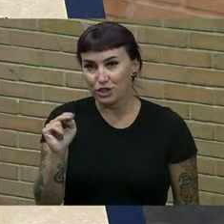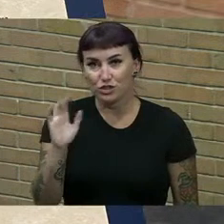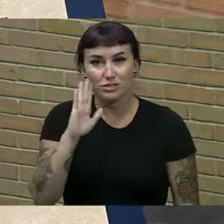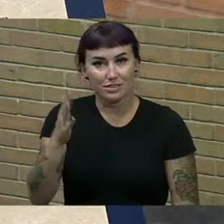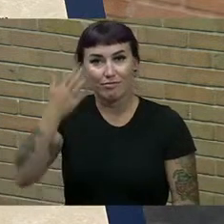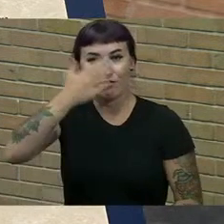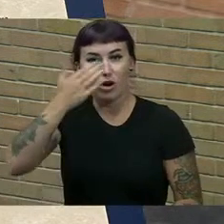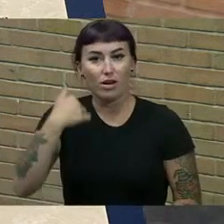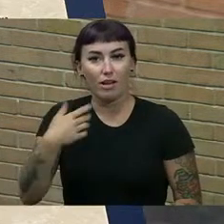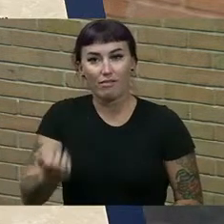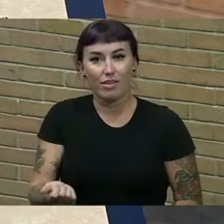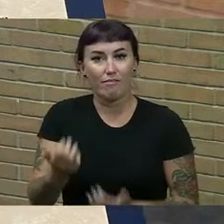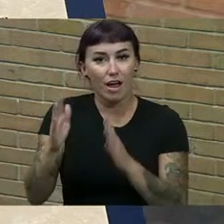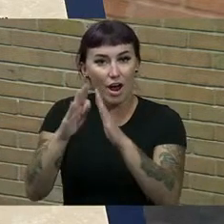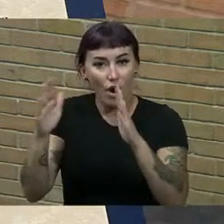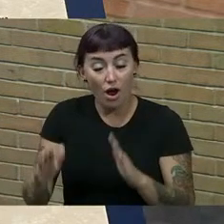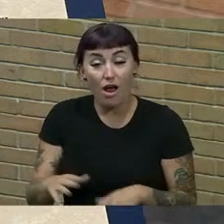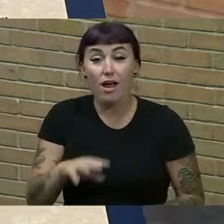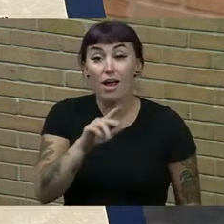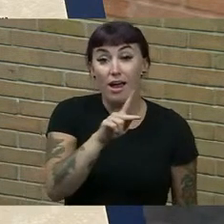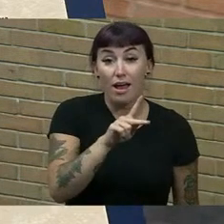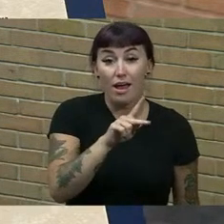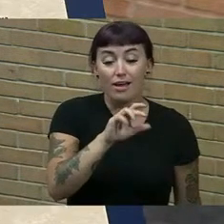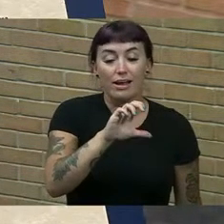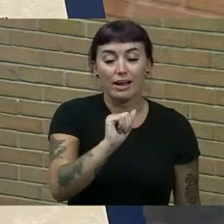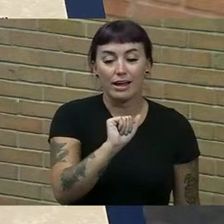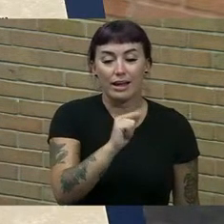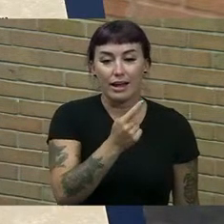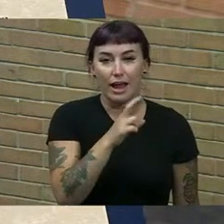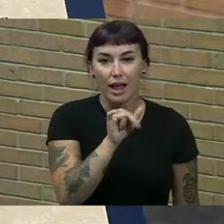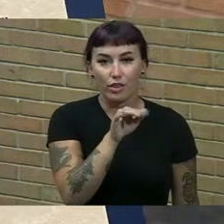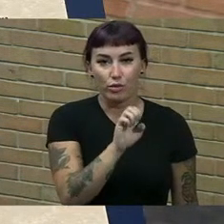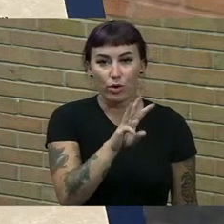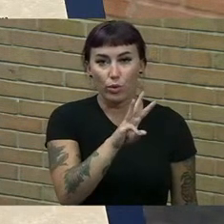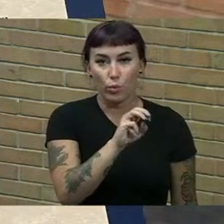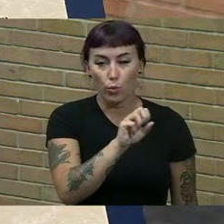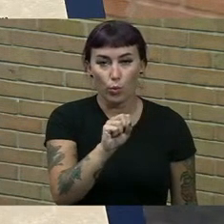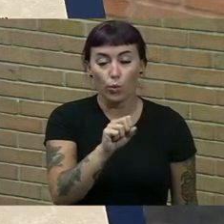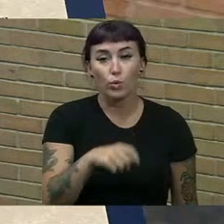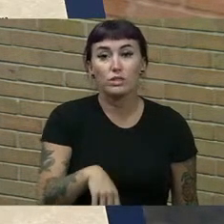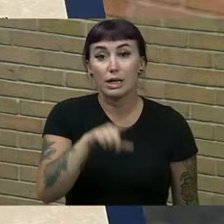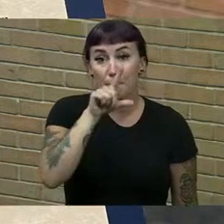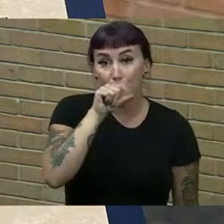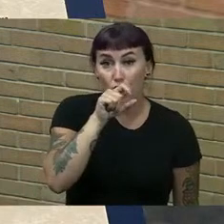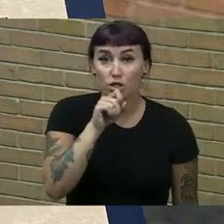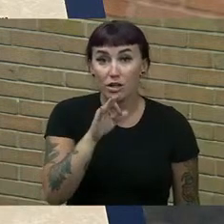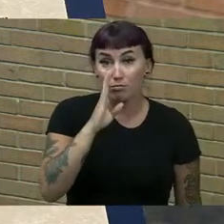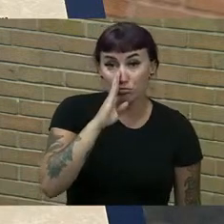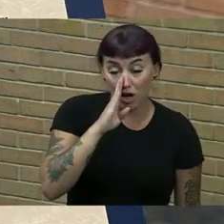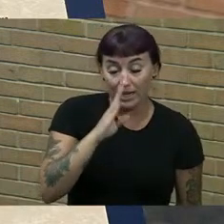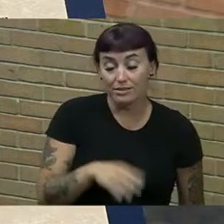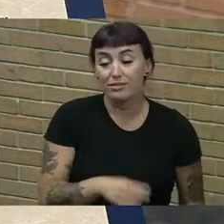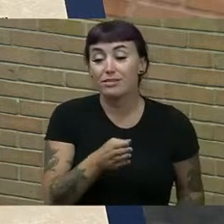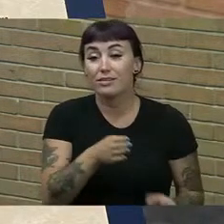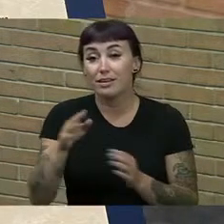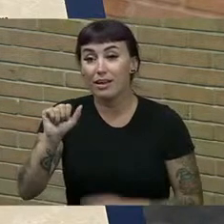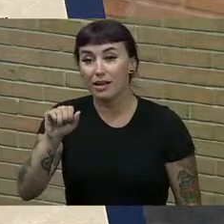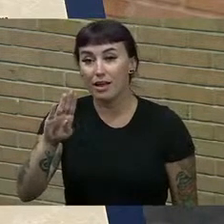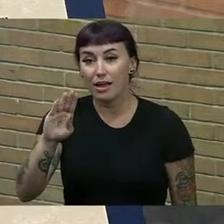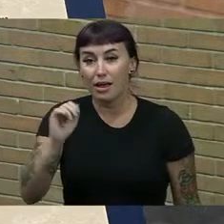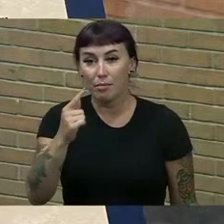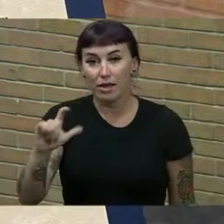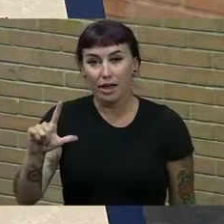Corners, Catherine Wu's Birds of Brighton at Westfall and Lac de Ville, and Abigail